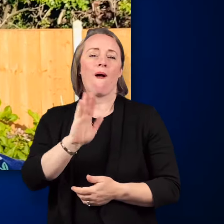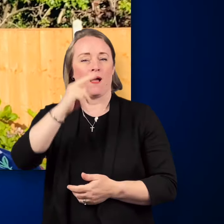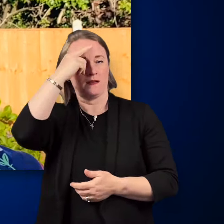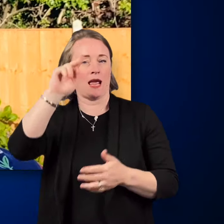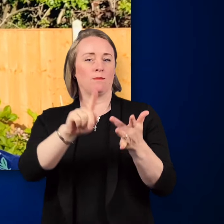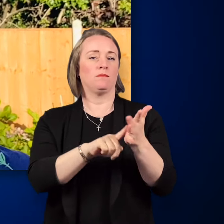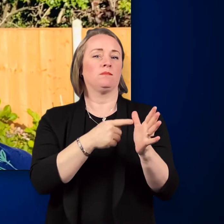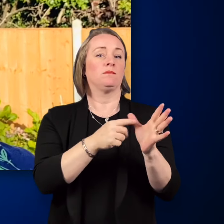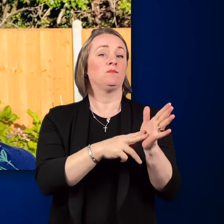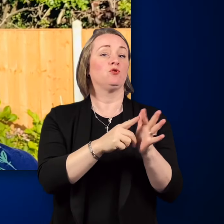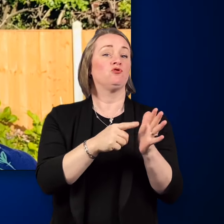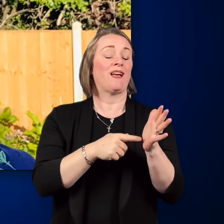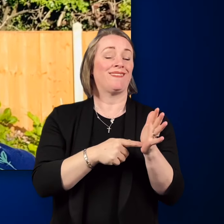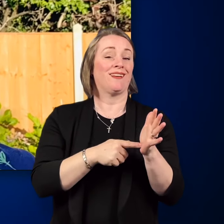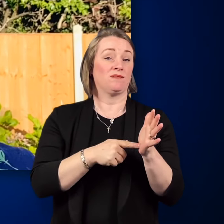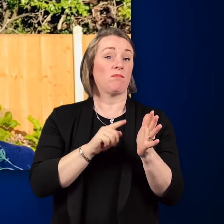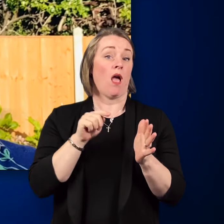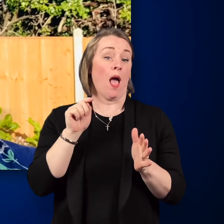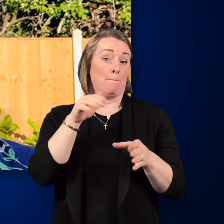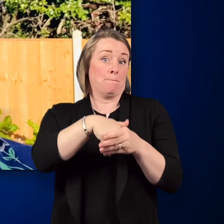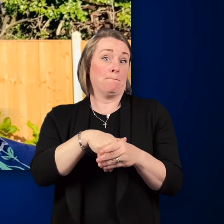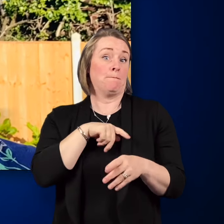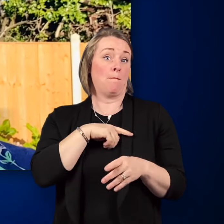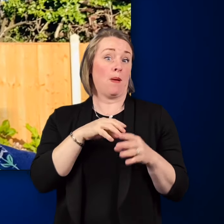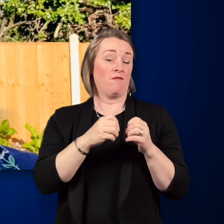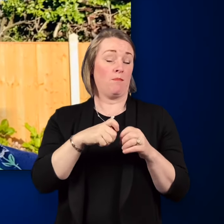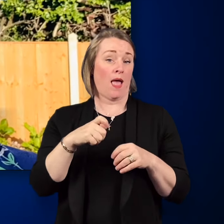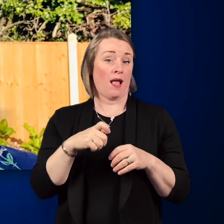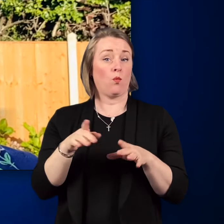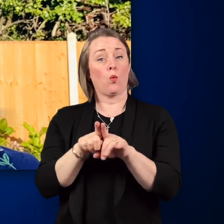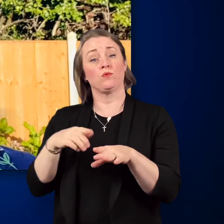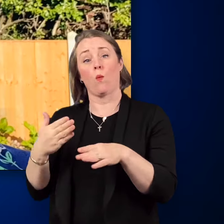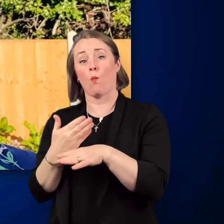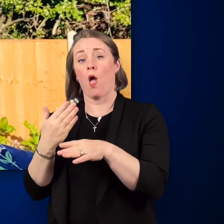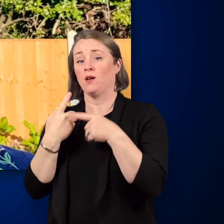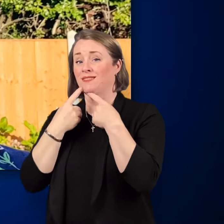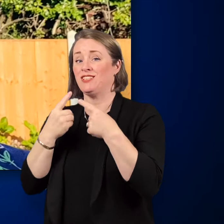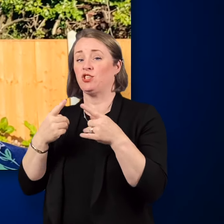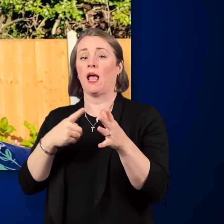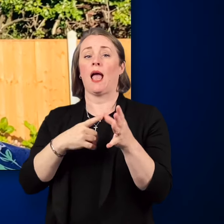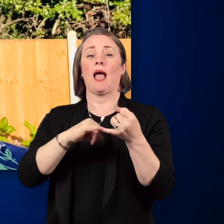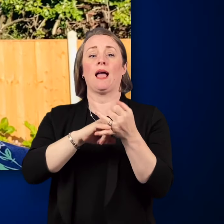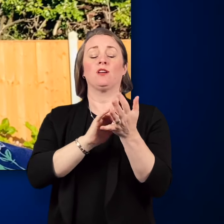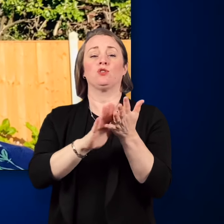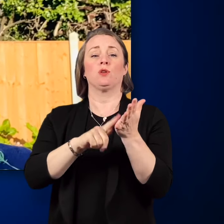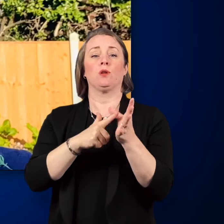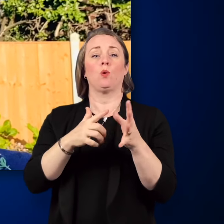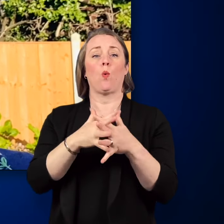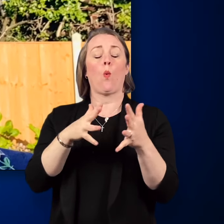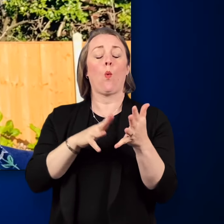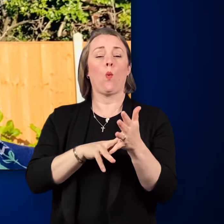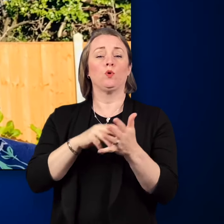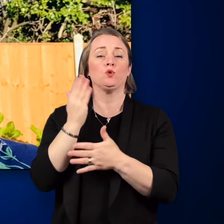My name's Janet and I'm a member at BEC. I also teach at Ashlawn School in Rugby. It's a big secondary